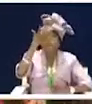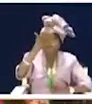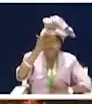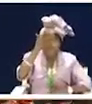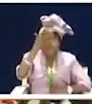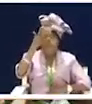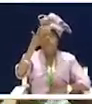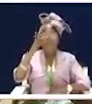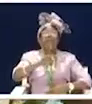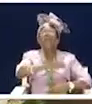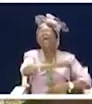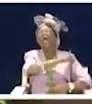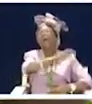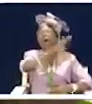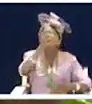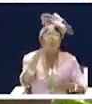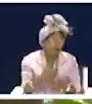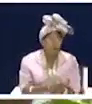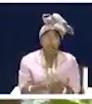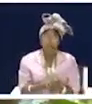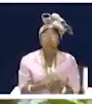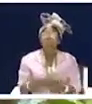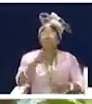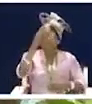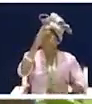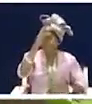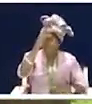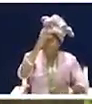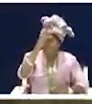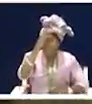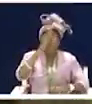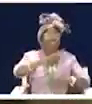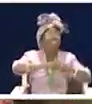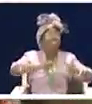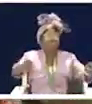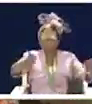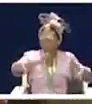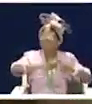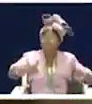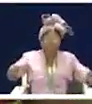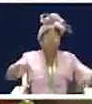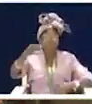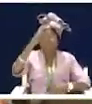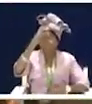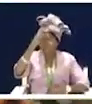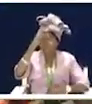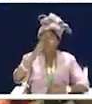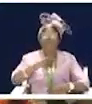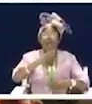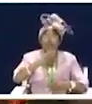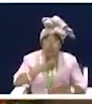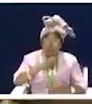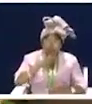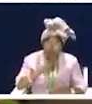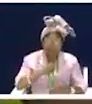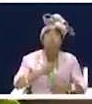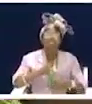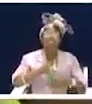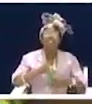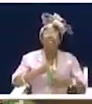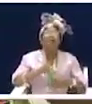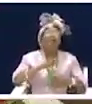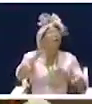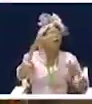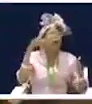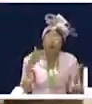iba paju iba typhoid iko gegere